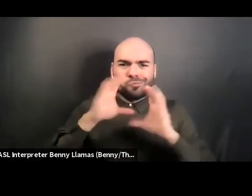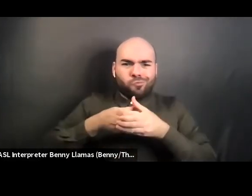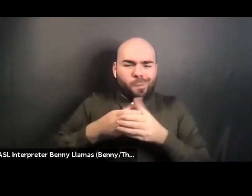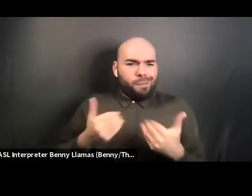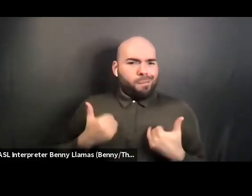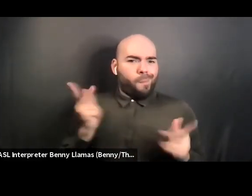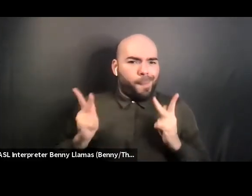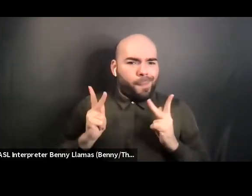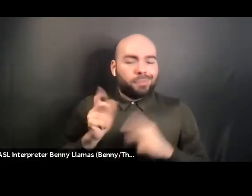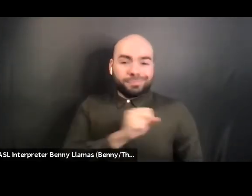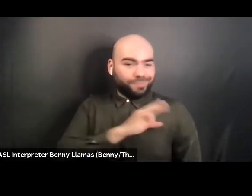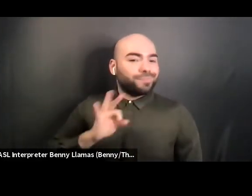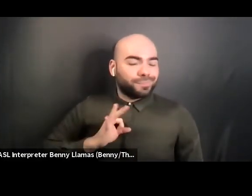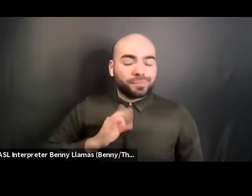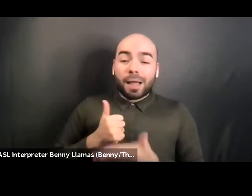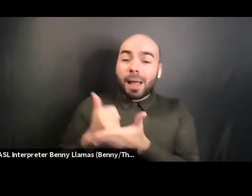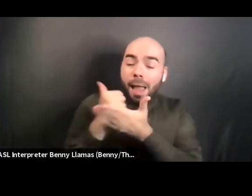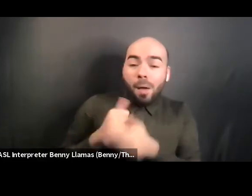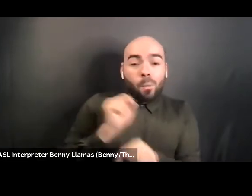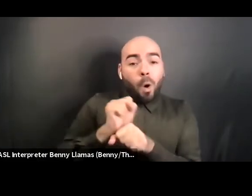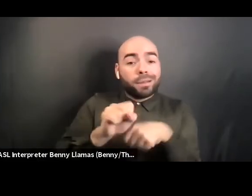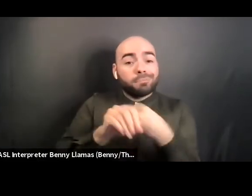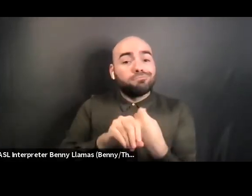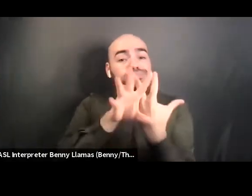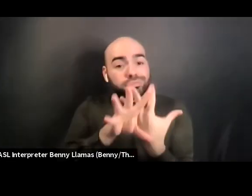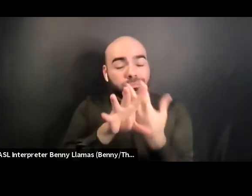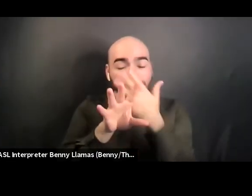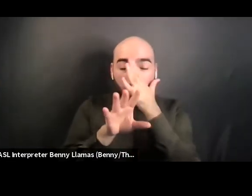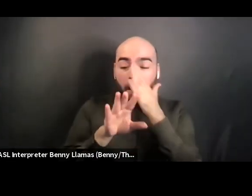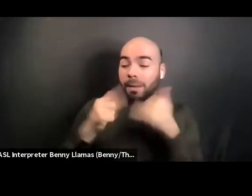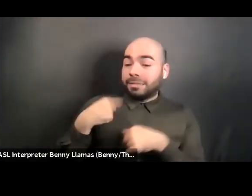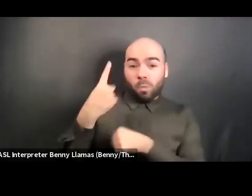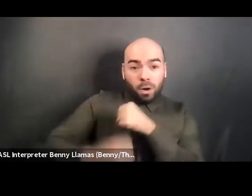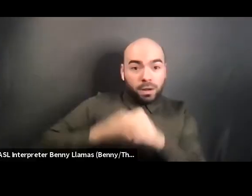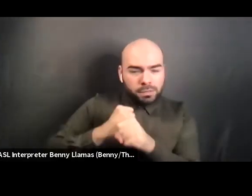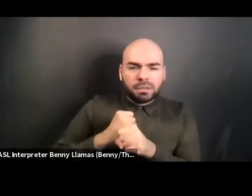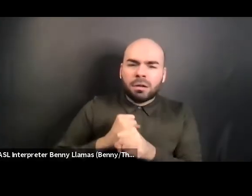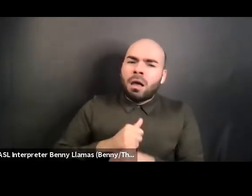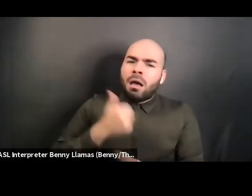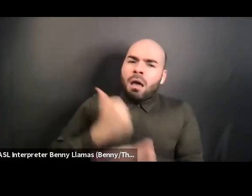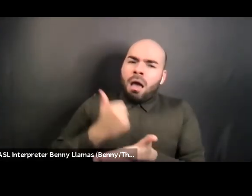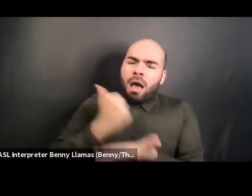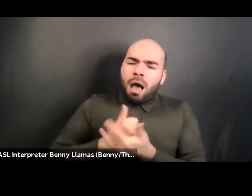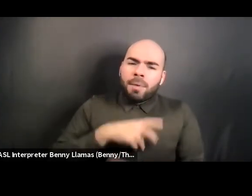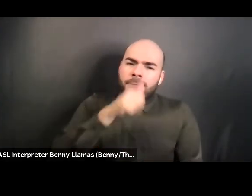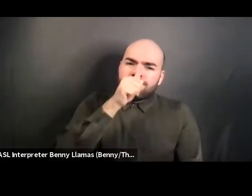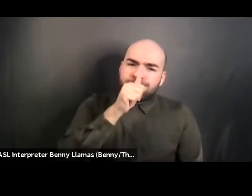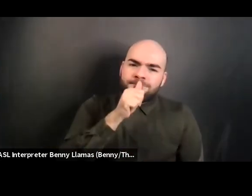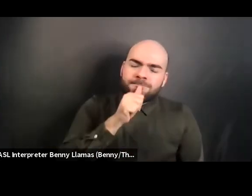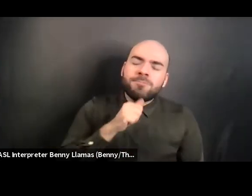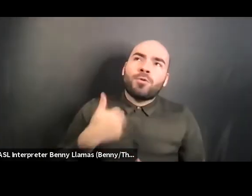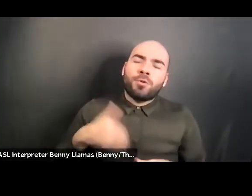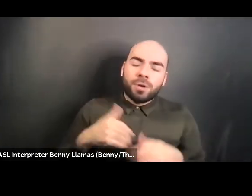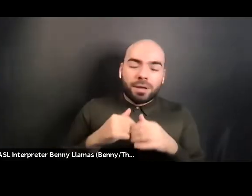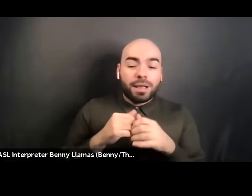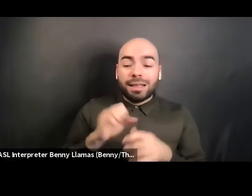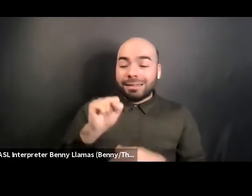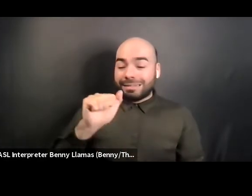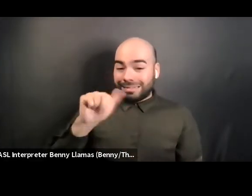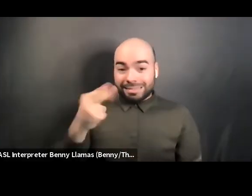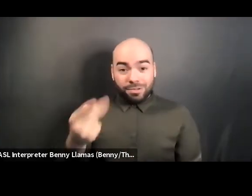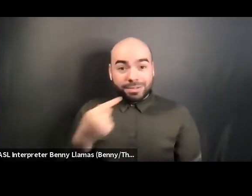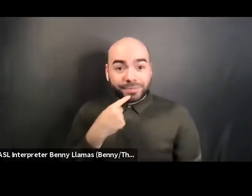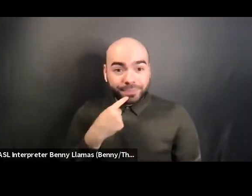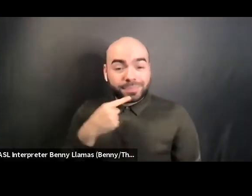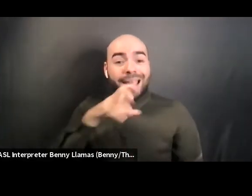all of whom have helped make working remotely throughout this last year significantly more bearable. As Sarah alluded to earlier, our age group had a very